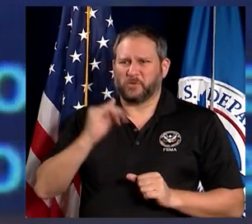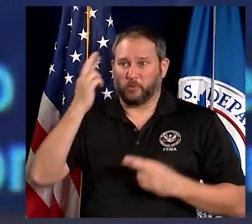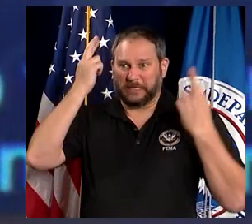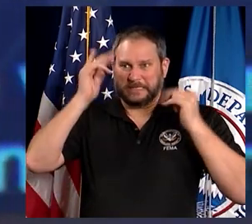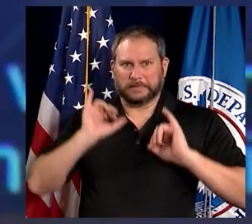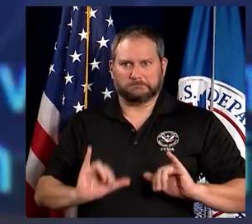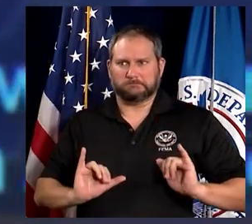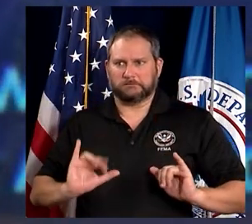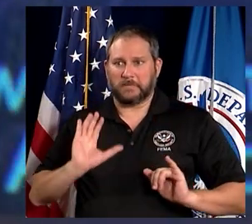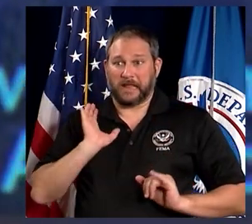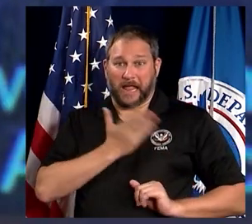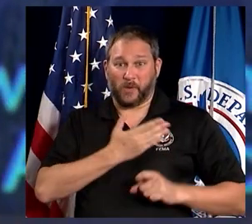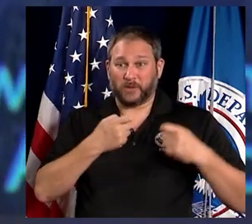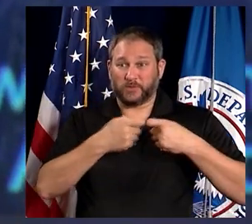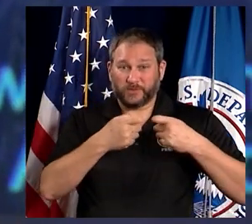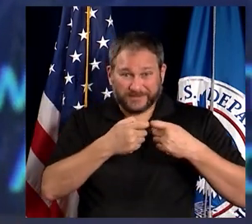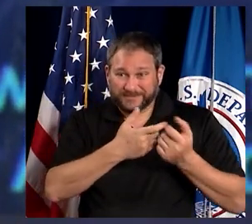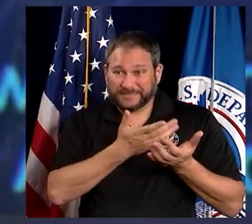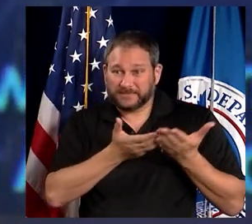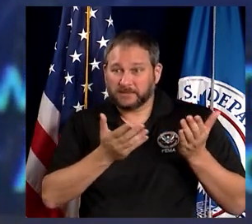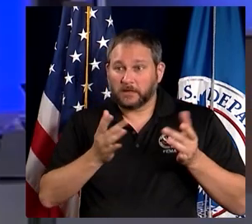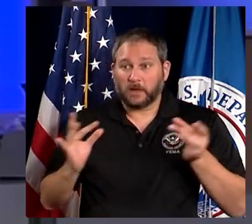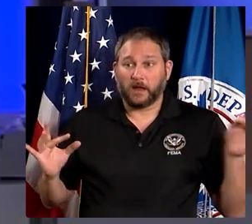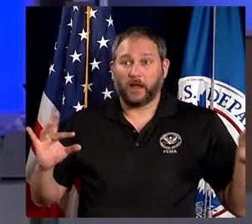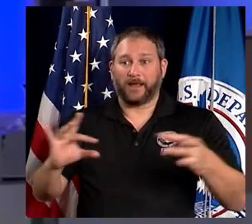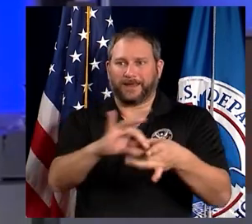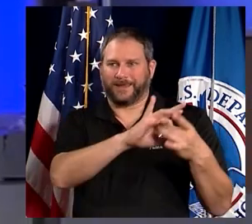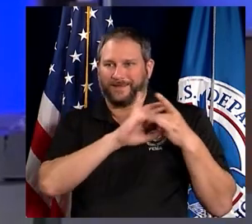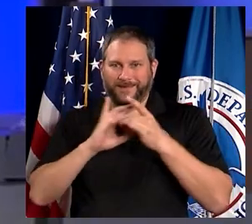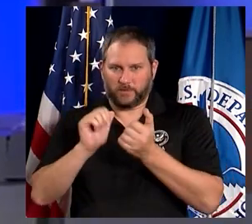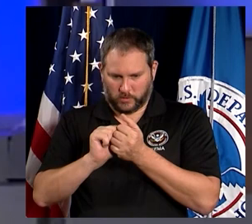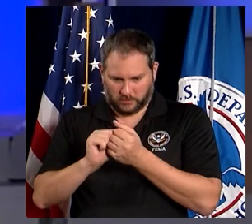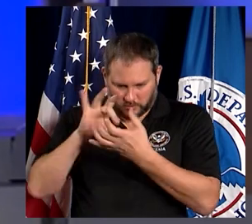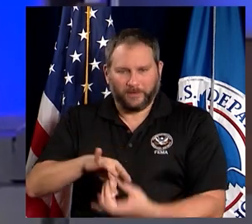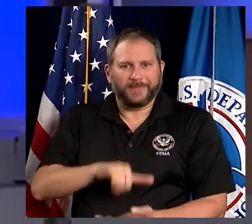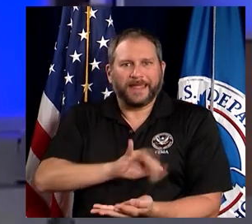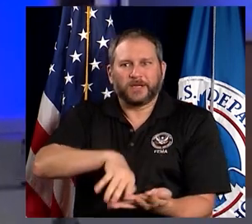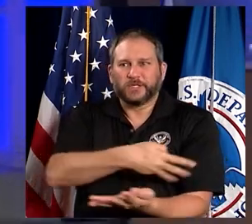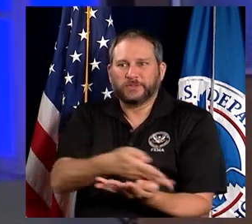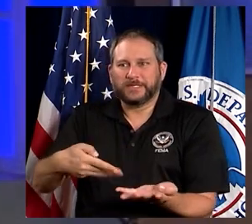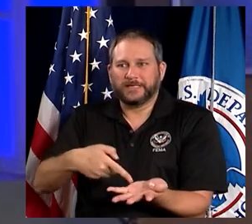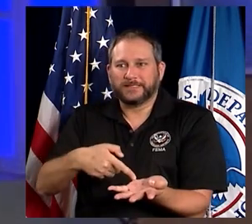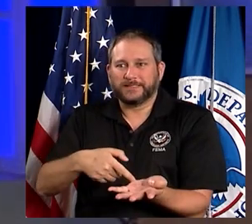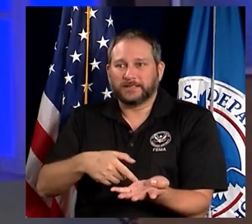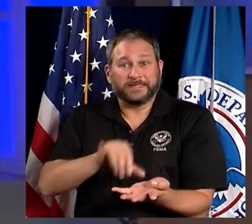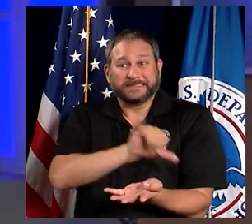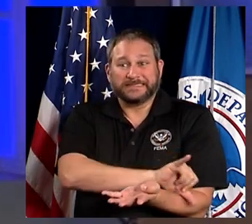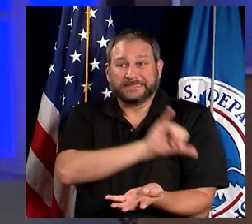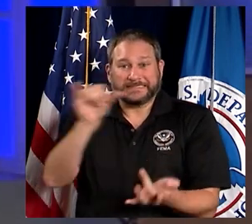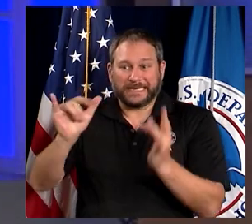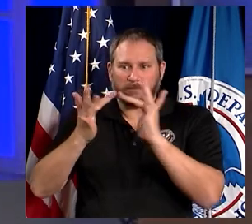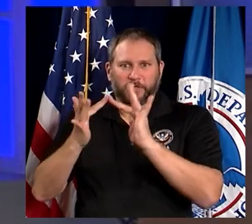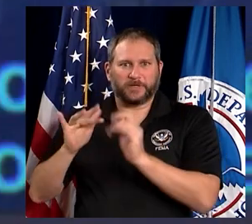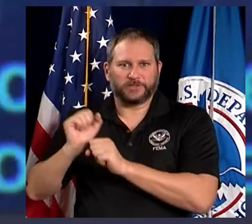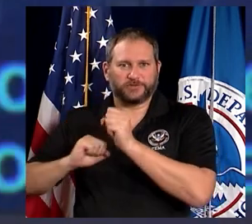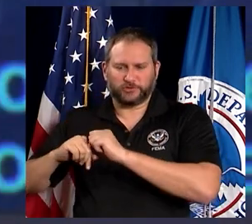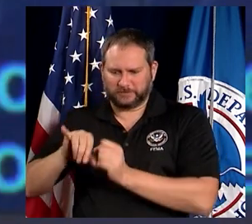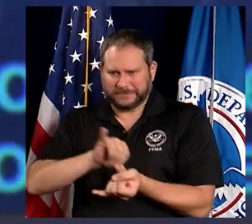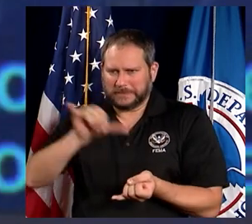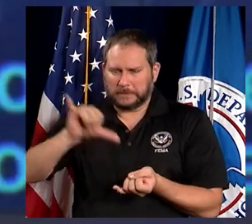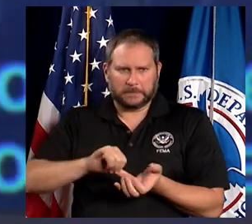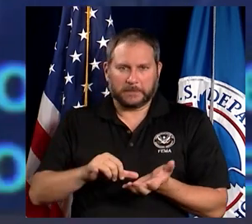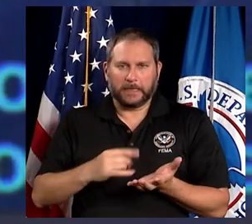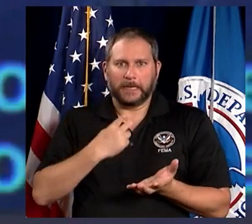utilities, interconnected again to those continental grids, use the same internet infrastructure that we do.